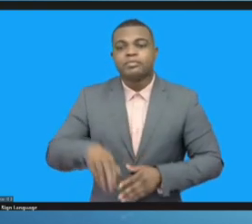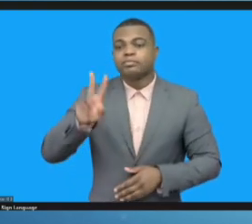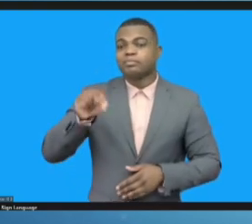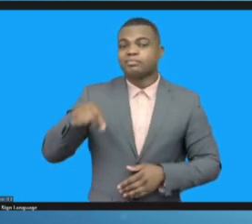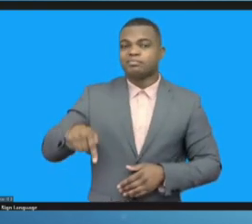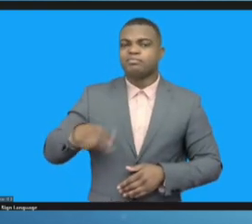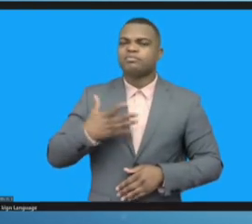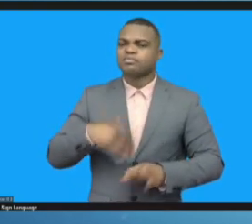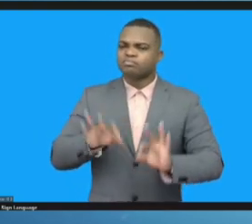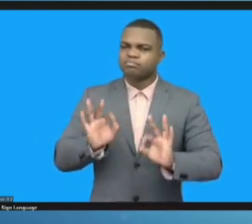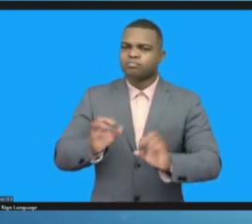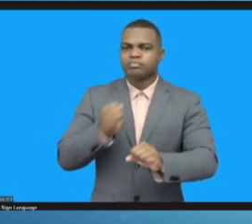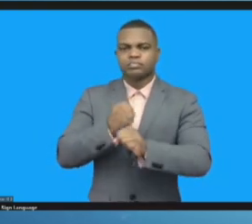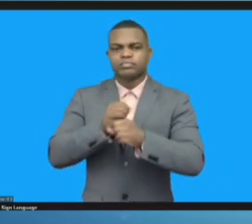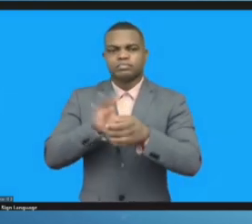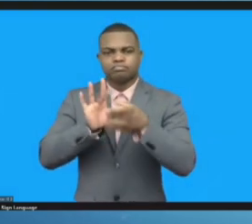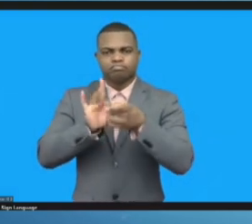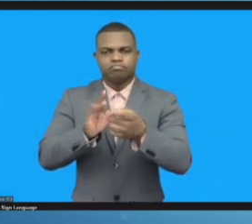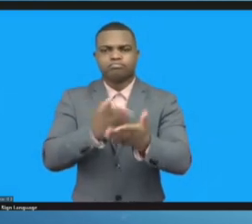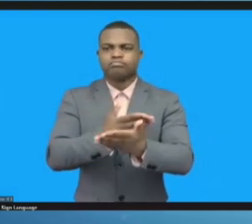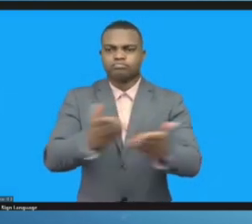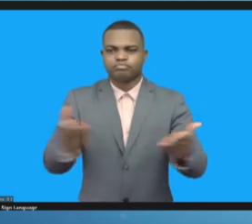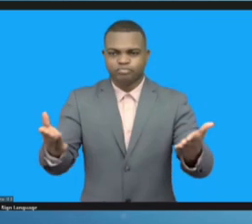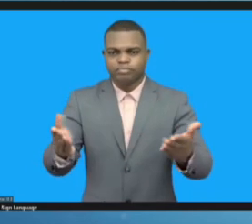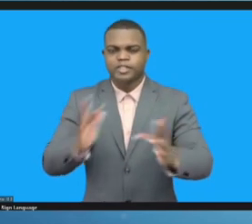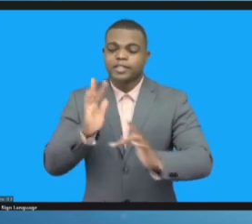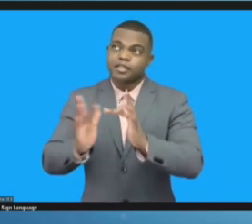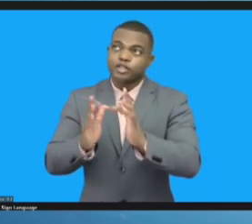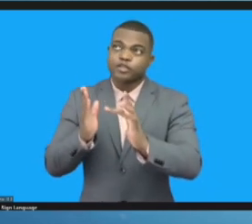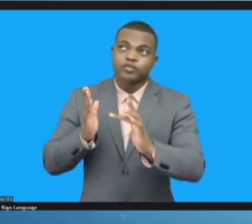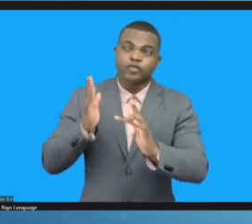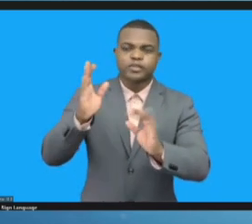Thank you very much, Mr. Lee Junhua,